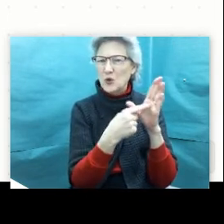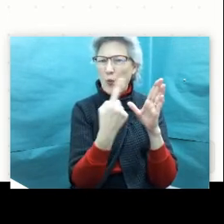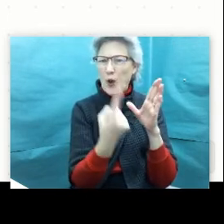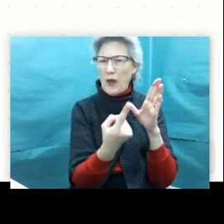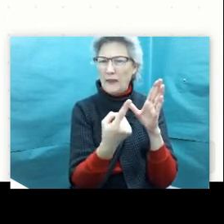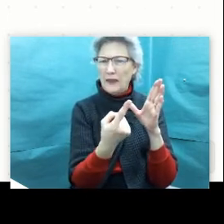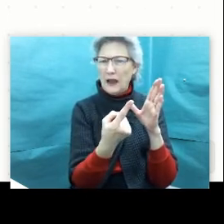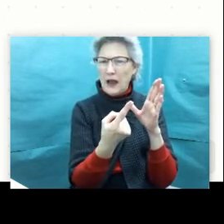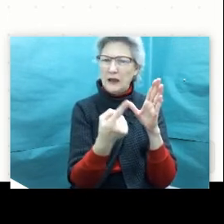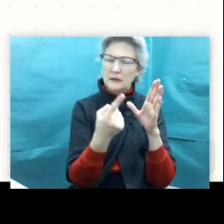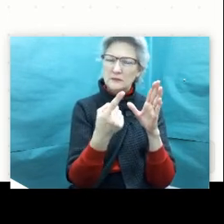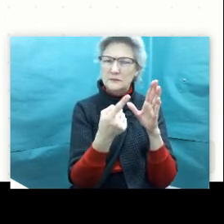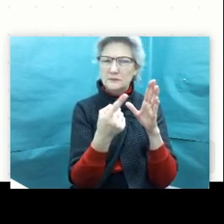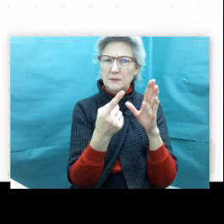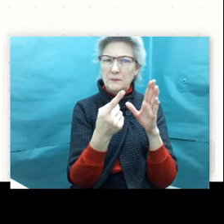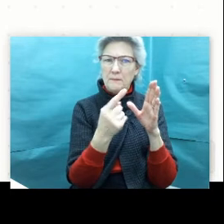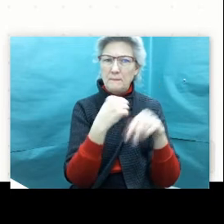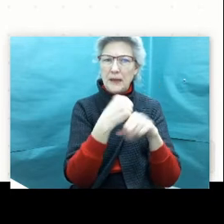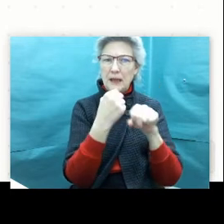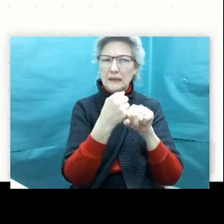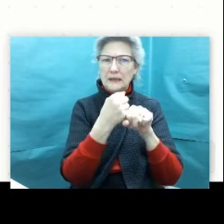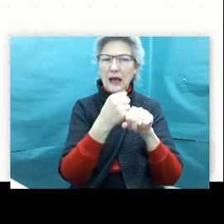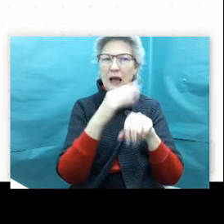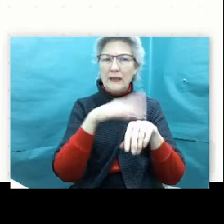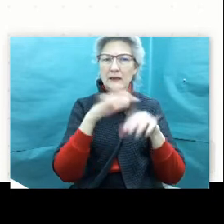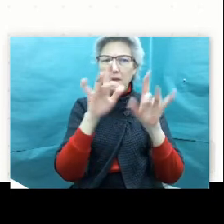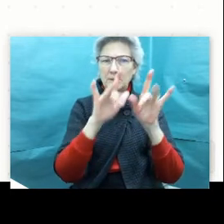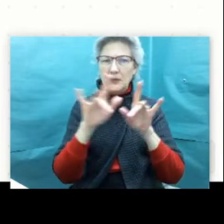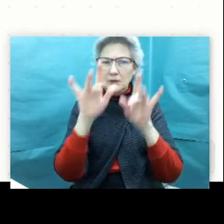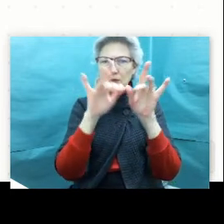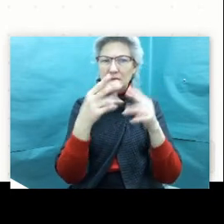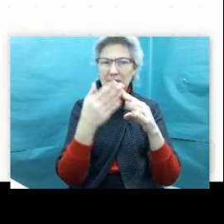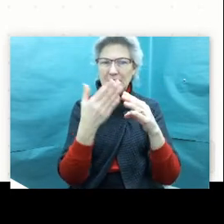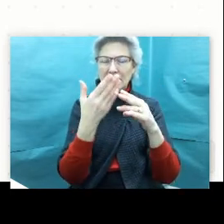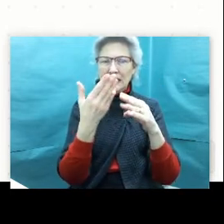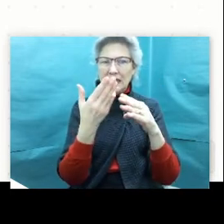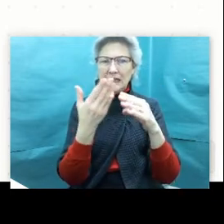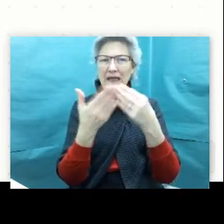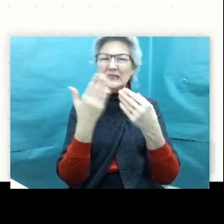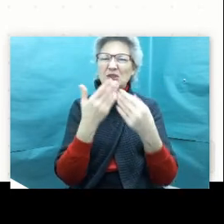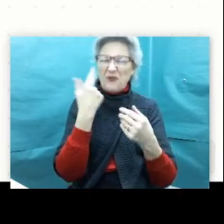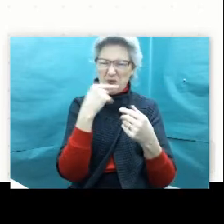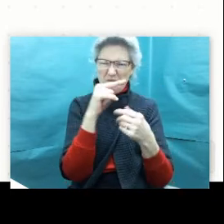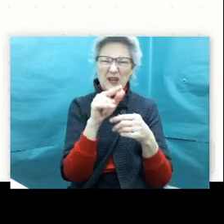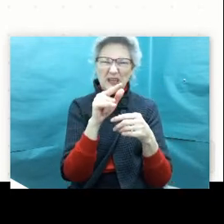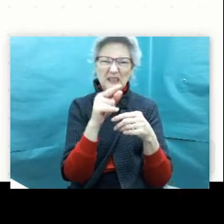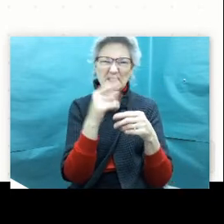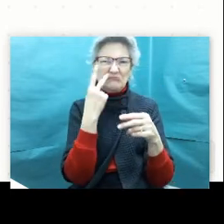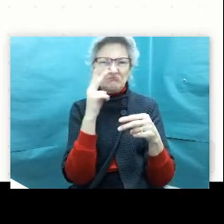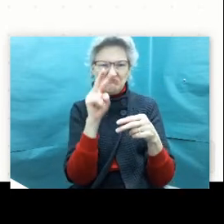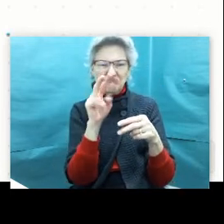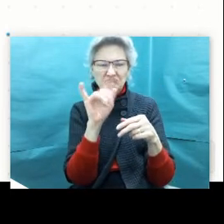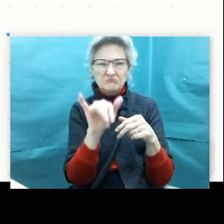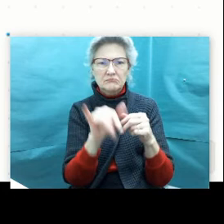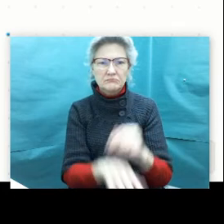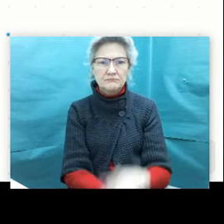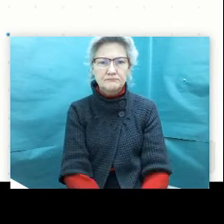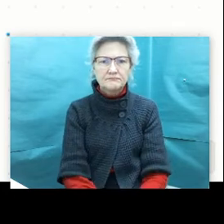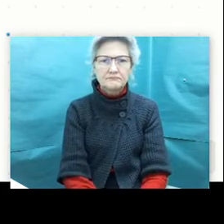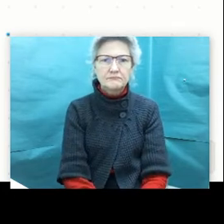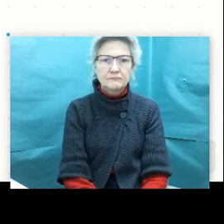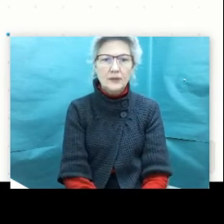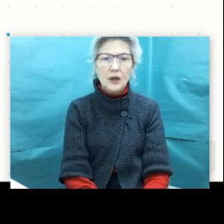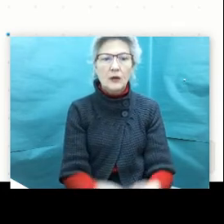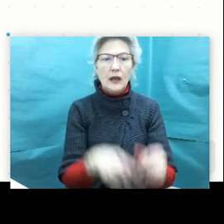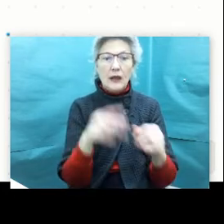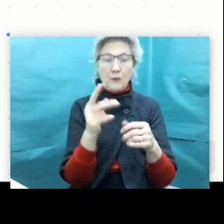that I made on the computer just because it's a little bit easier for me to take a look at making sense of this column.